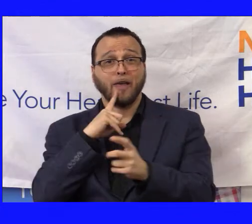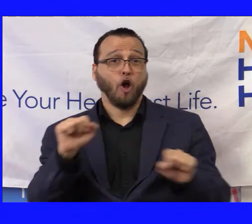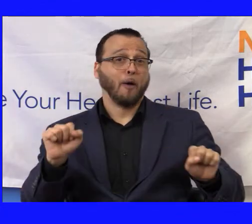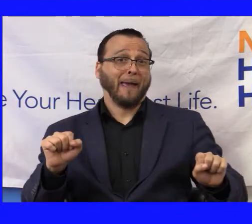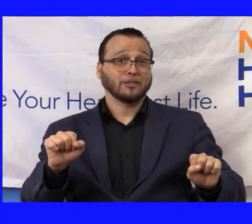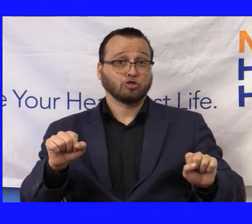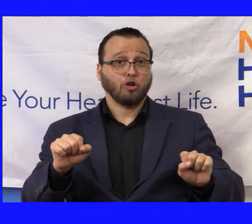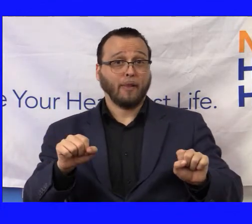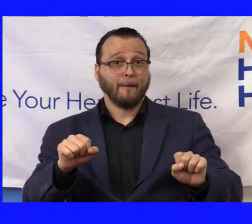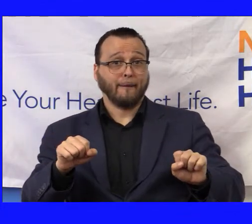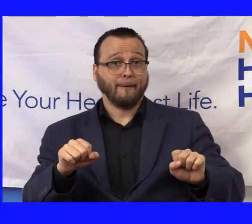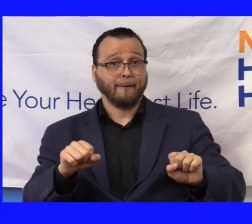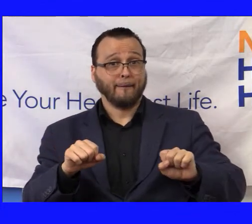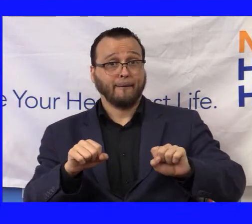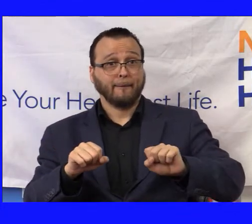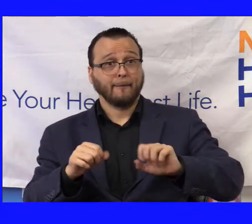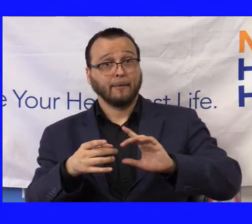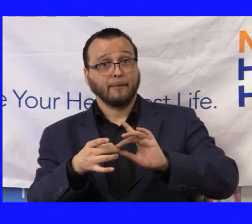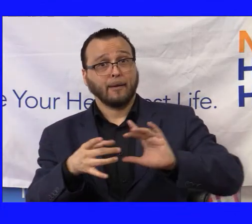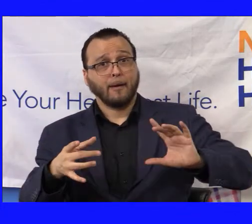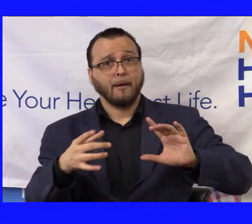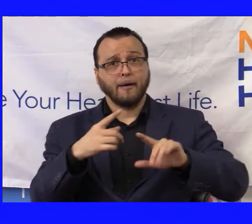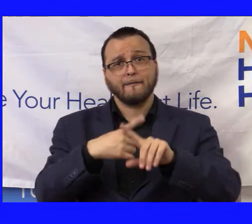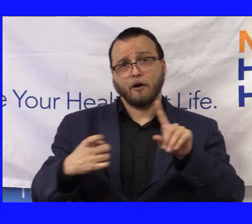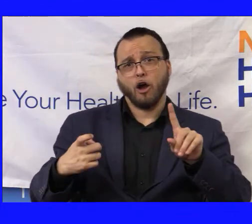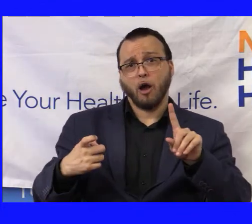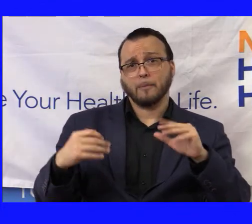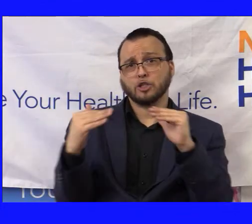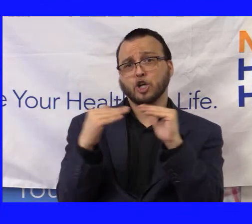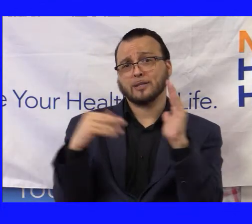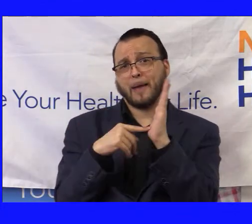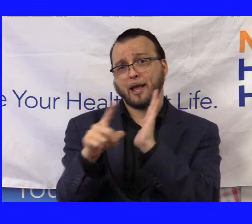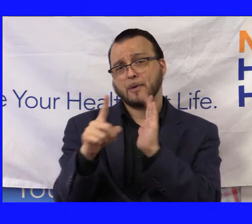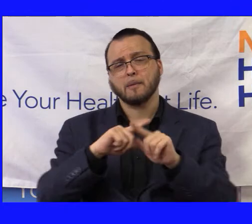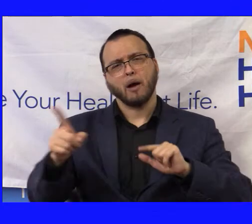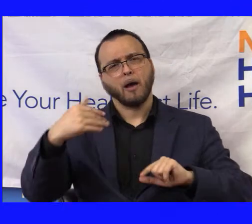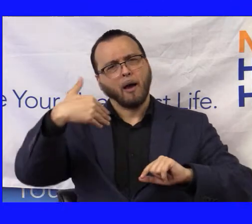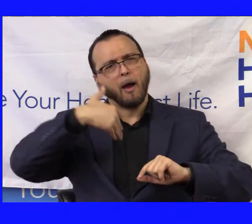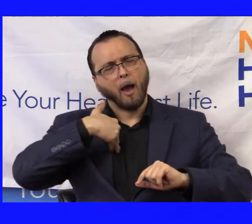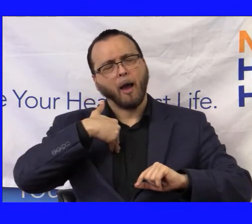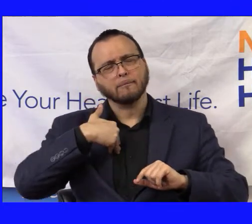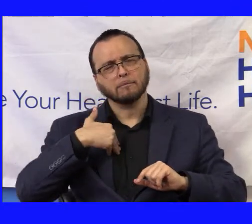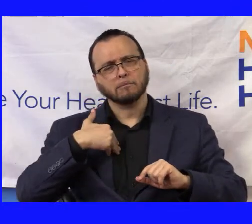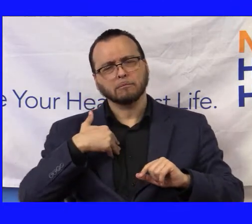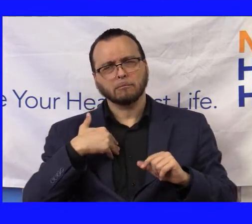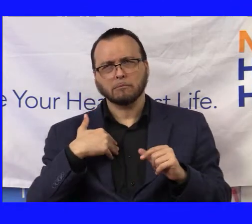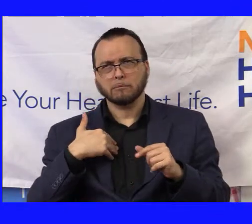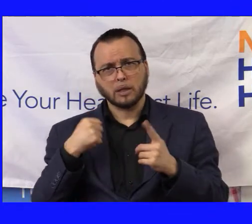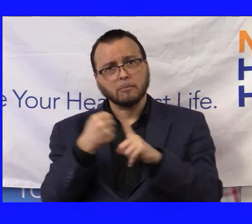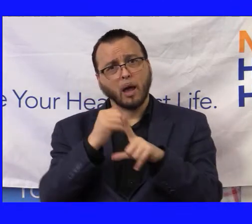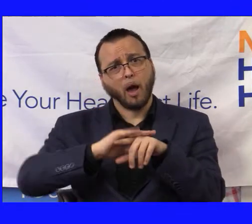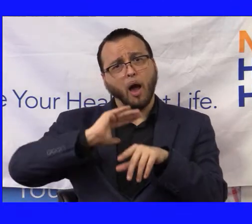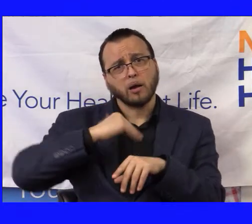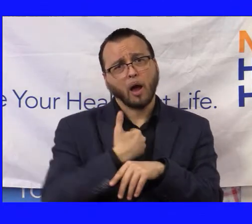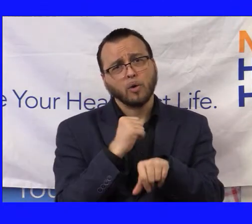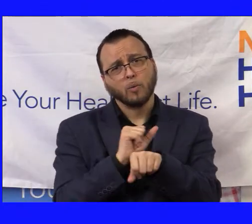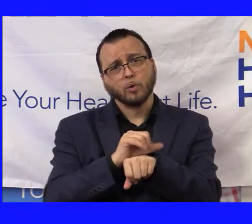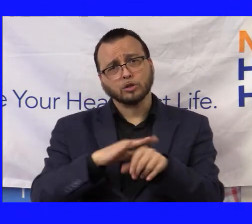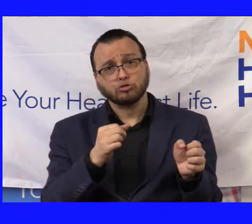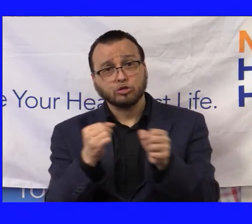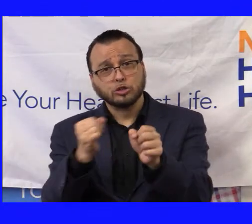divorced from just payment, I will say, but of course have a significant impact on our work strategically and financially.